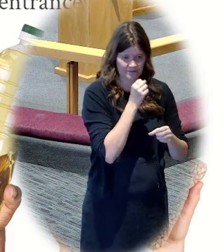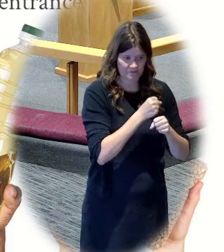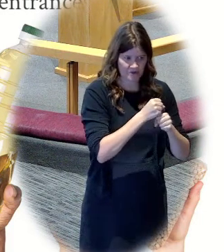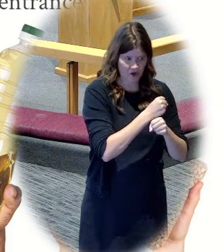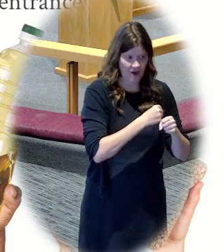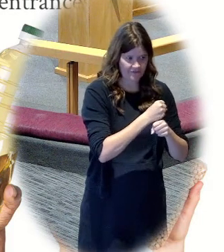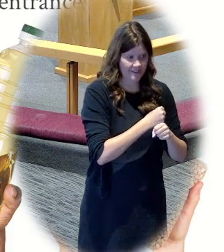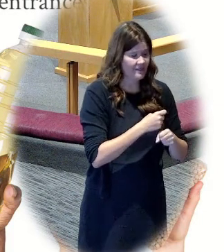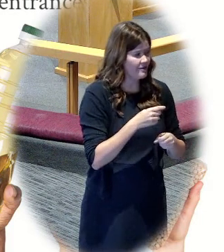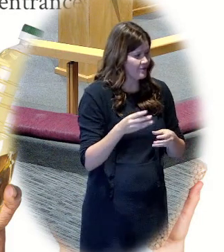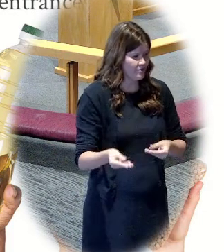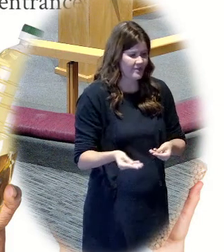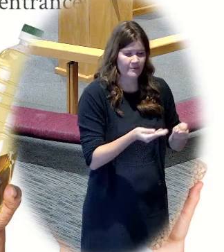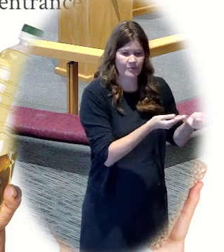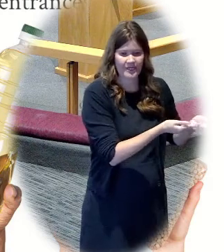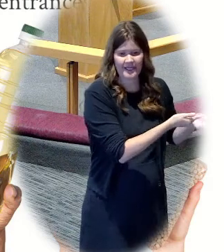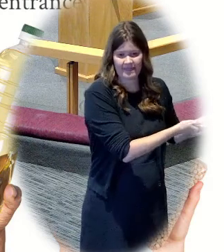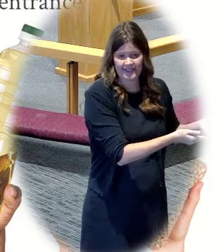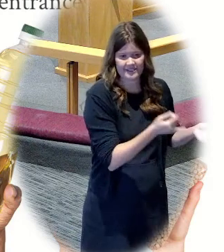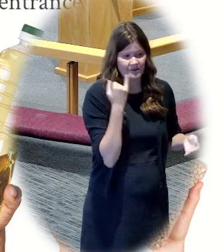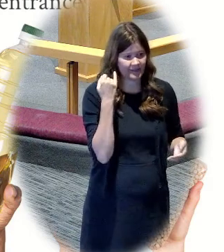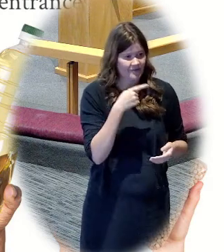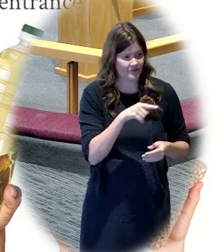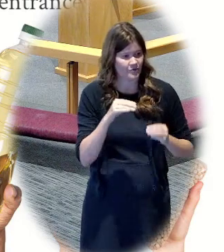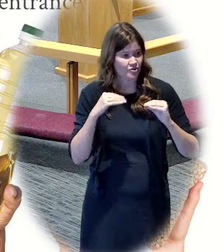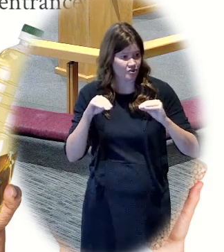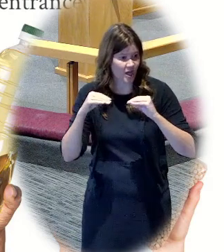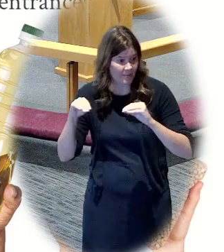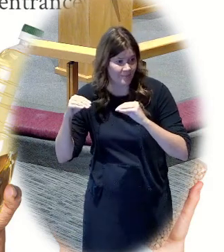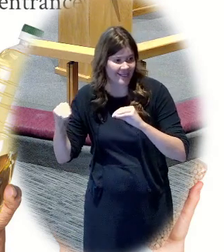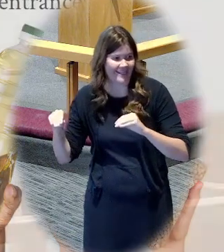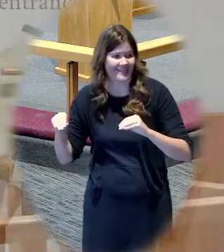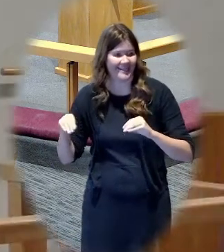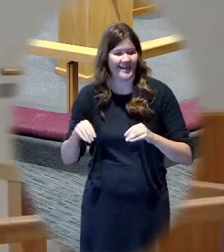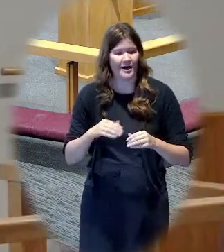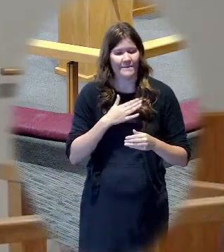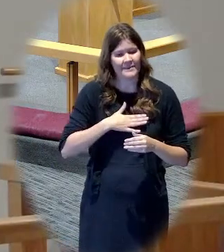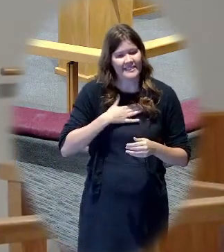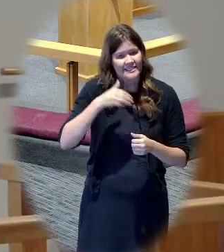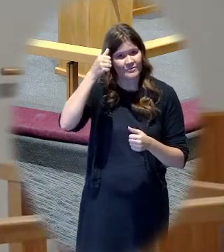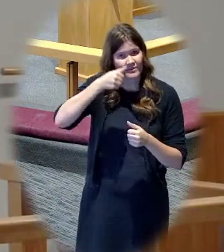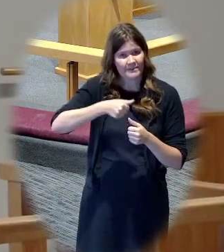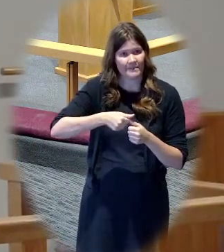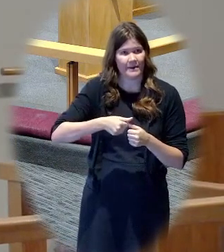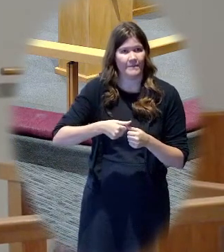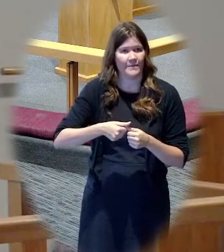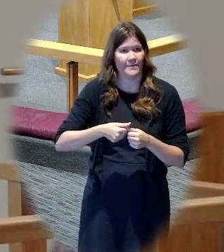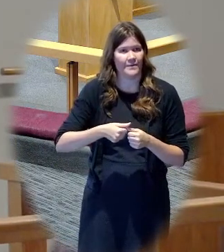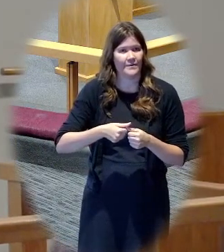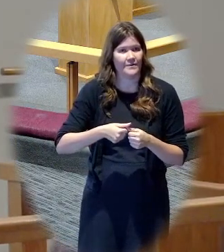so if you're out shopping, and please remember,